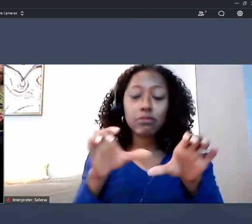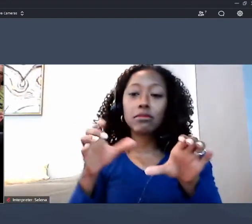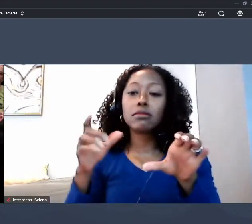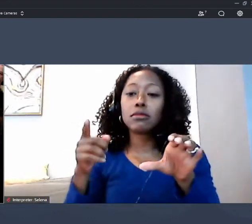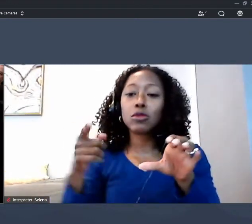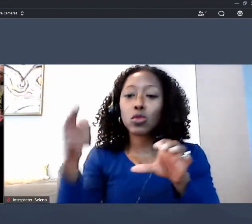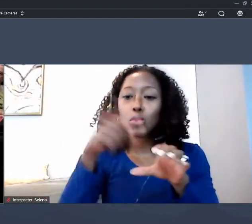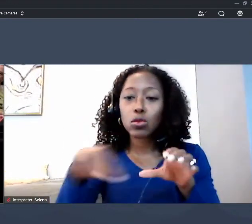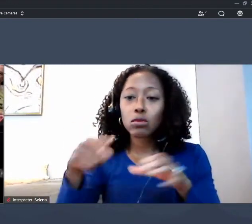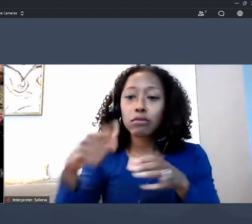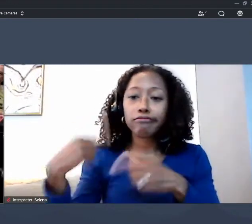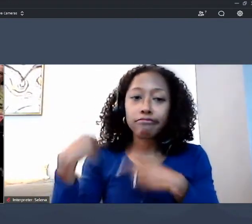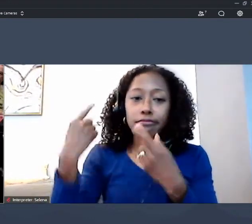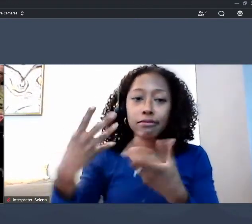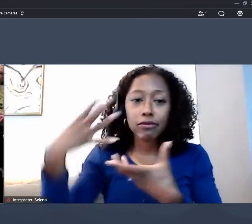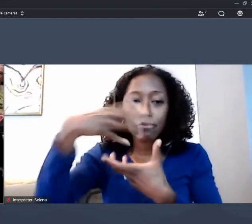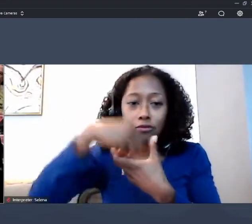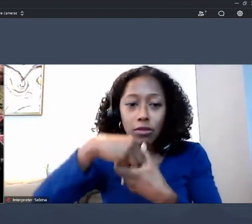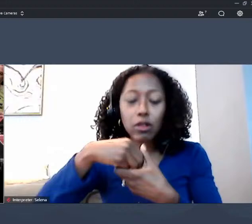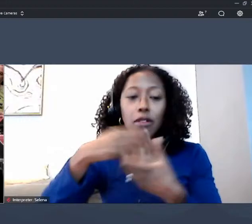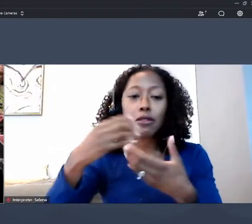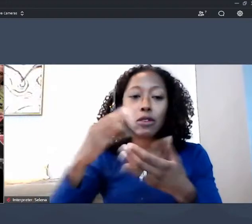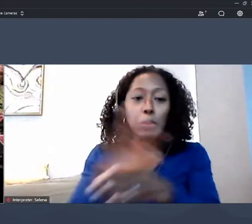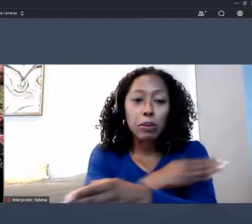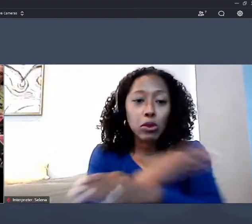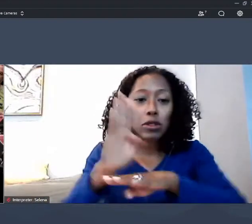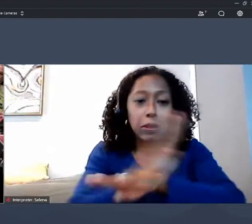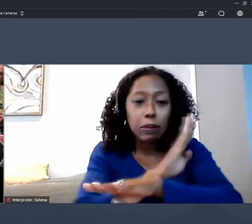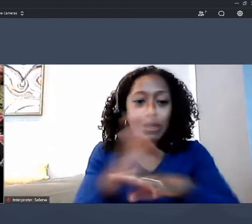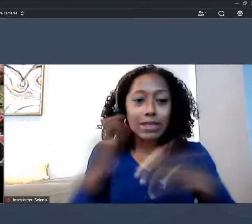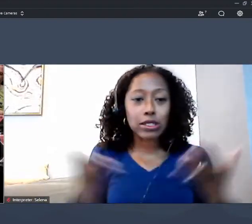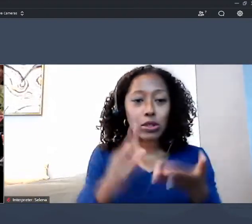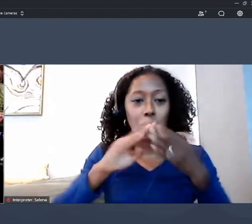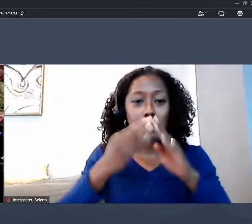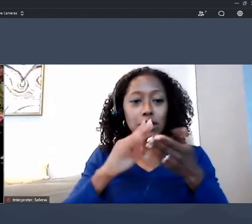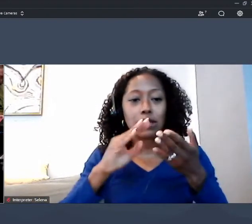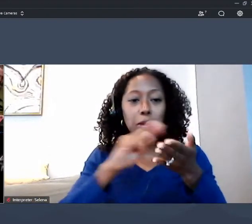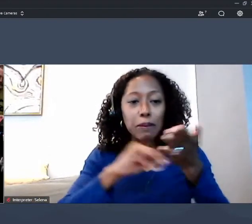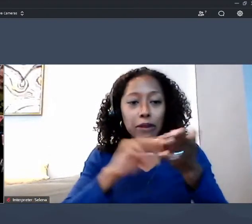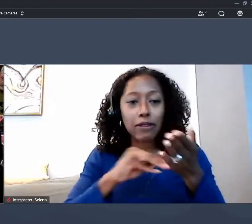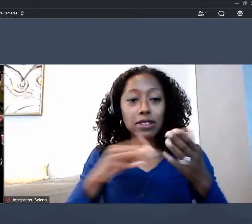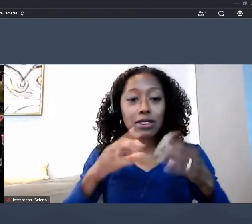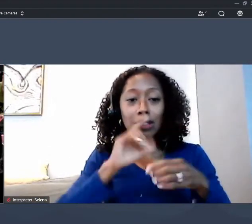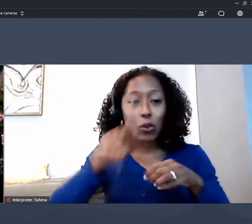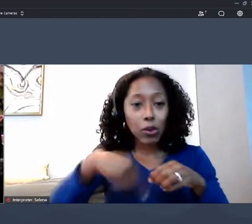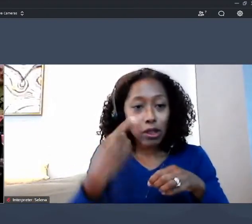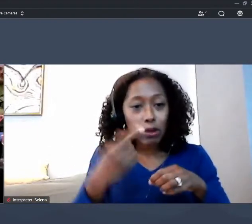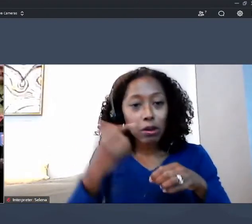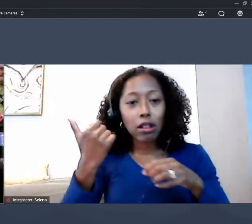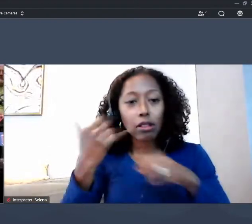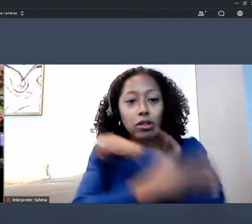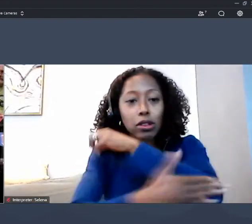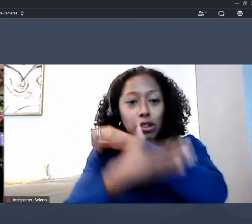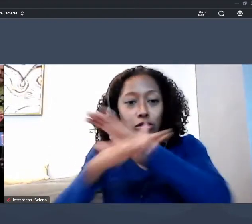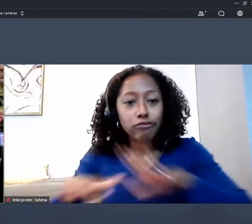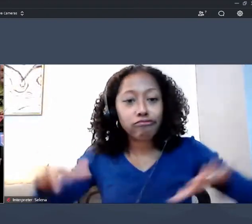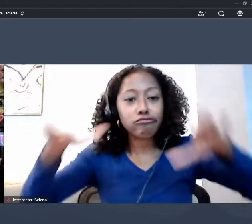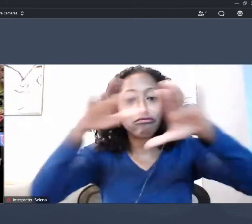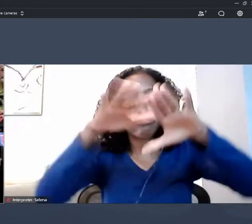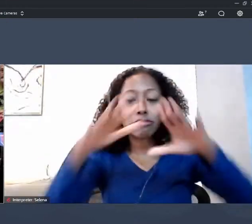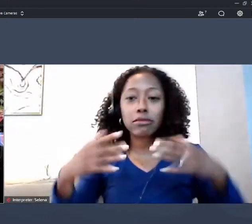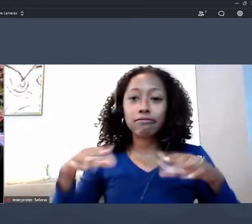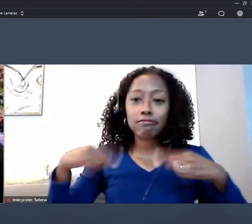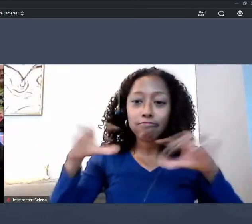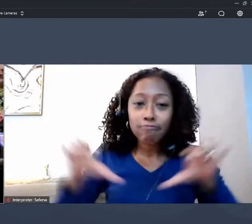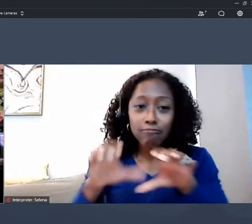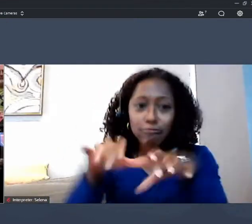musical business here in the city of Memphis and throughout the country. And we'll give a thank you. Keep up the work. These gentlemen are